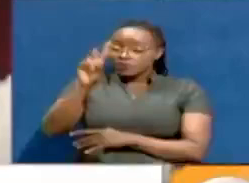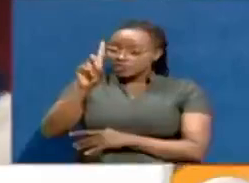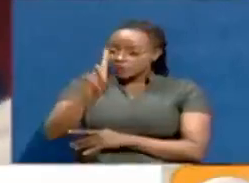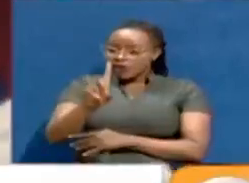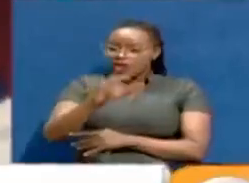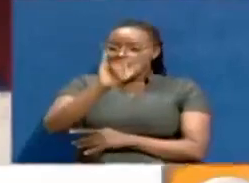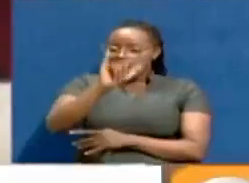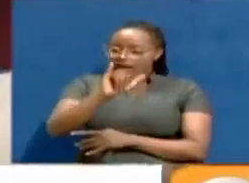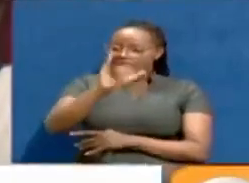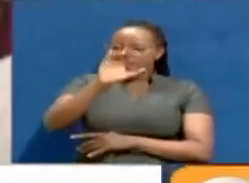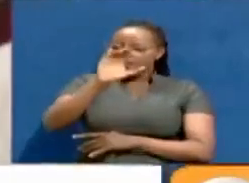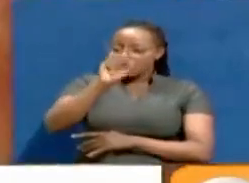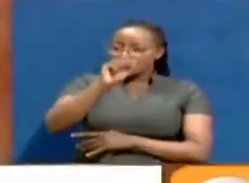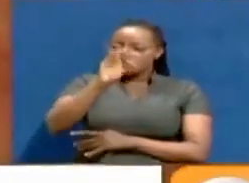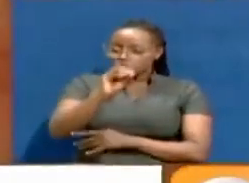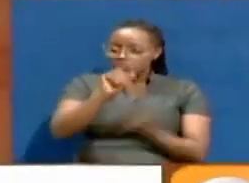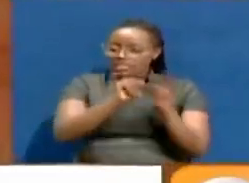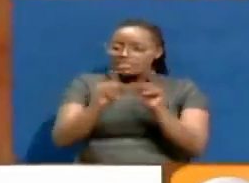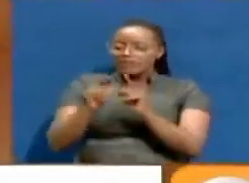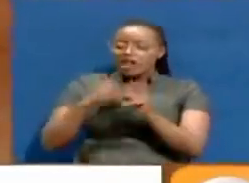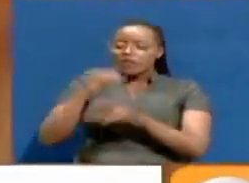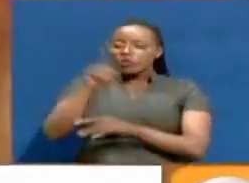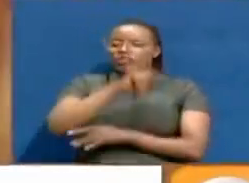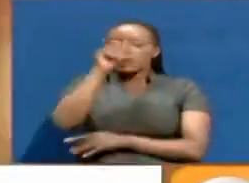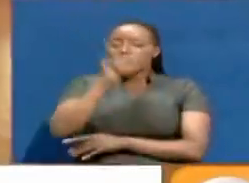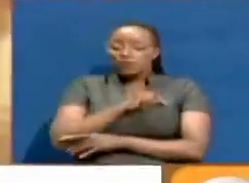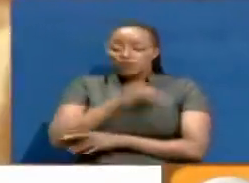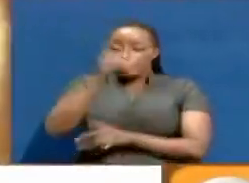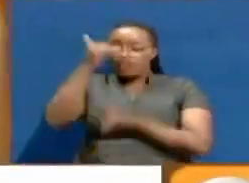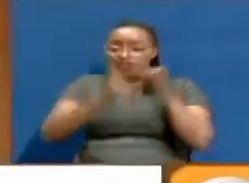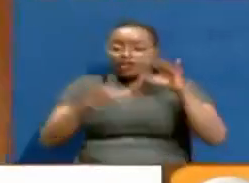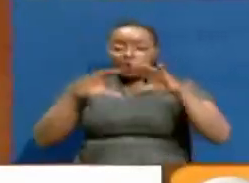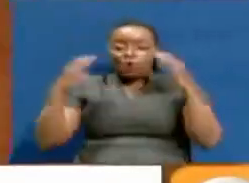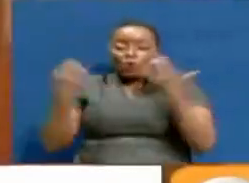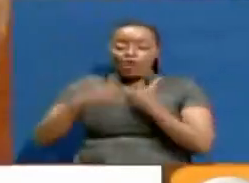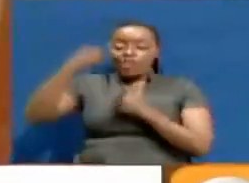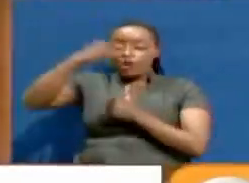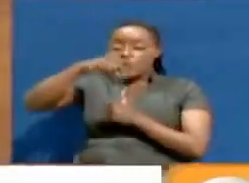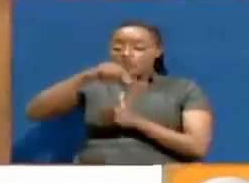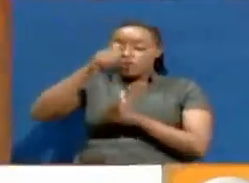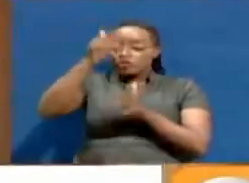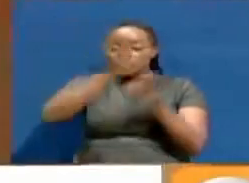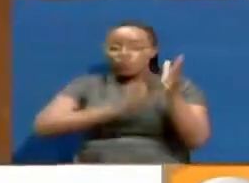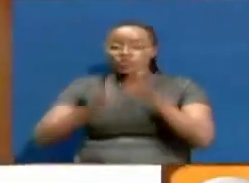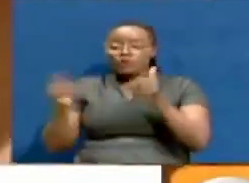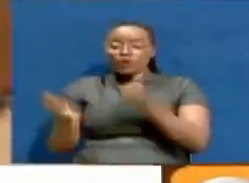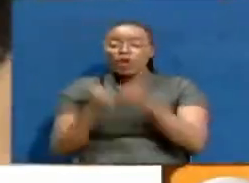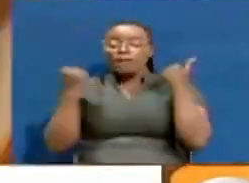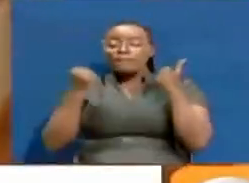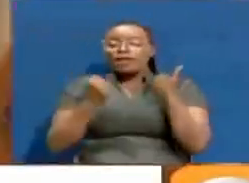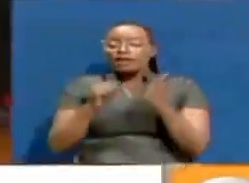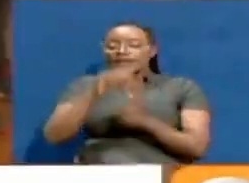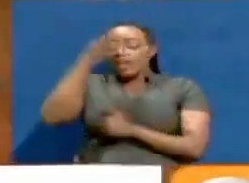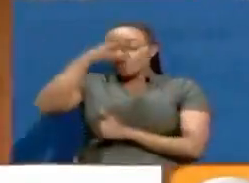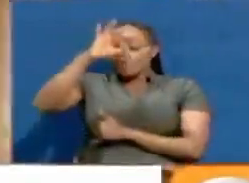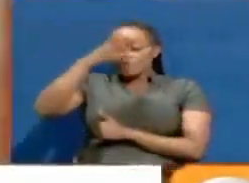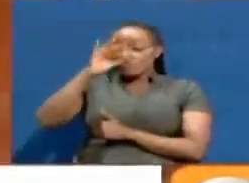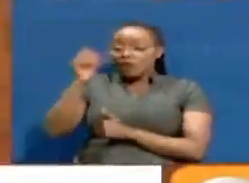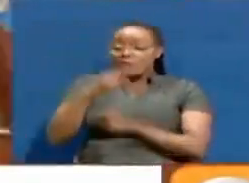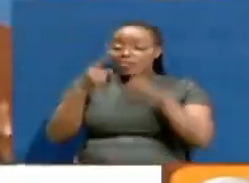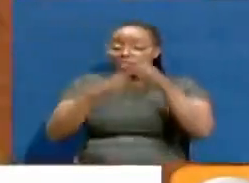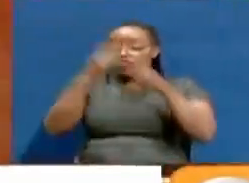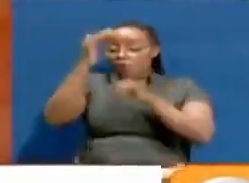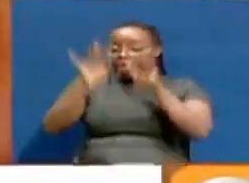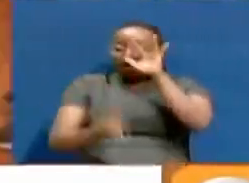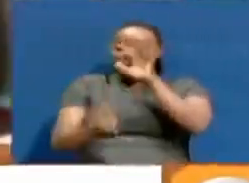the IOC's Boxing Task Force cancelled the final world qualifier that was scheduled to be held in Paris in June, owing